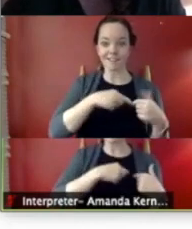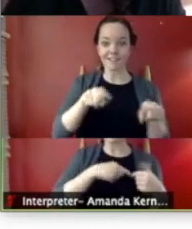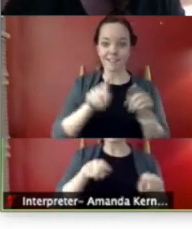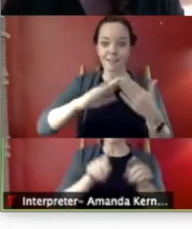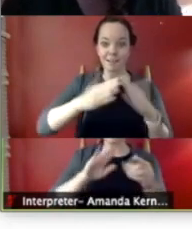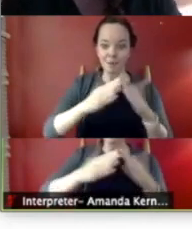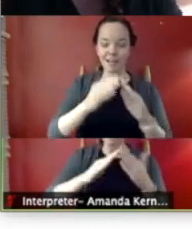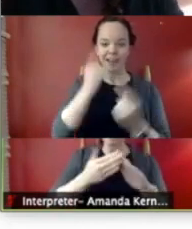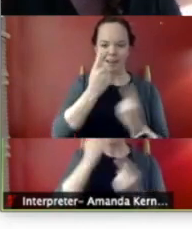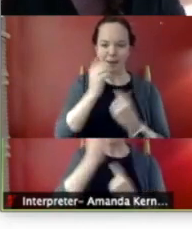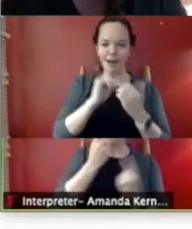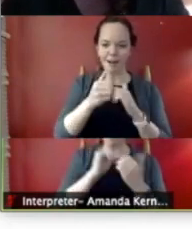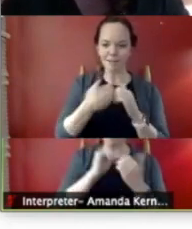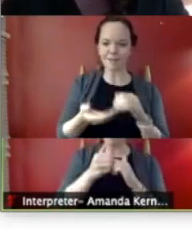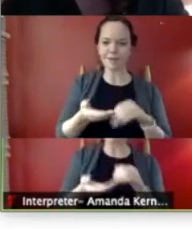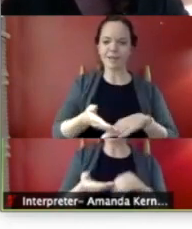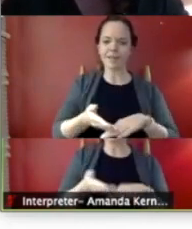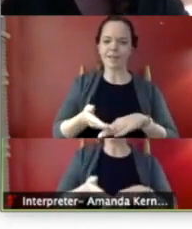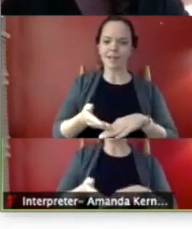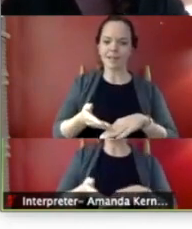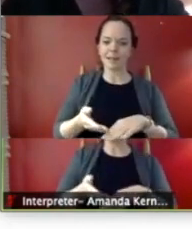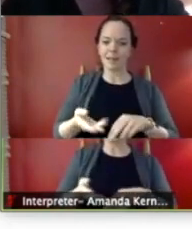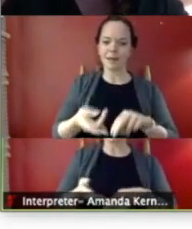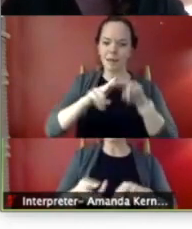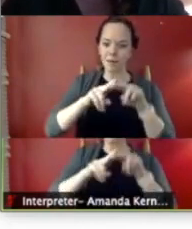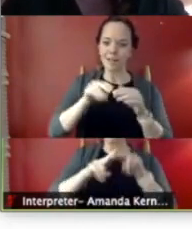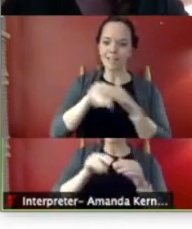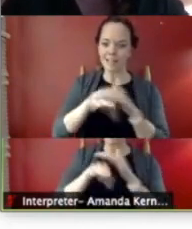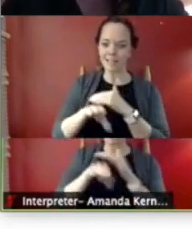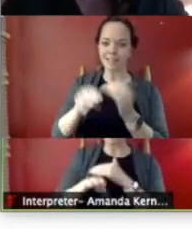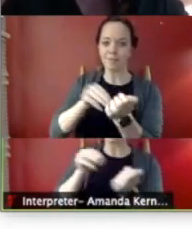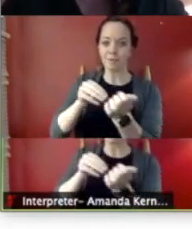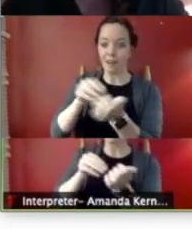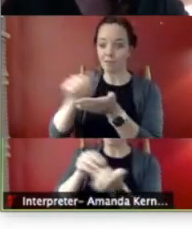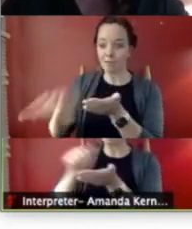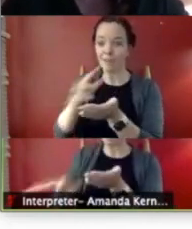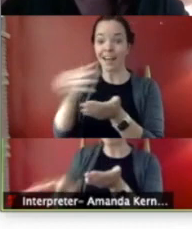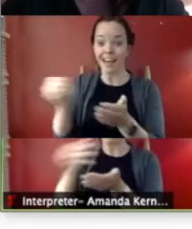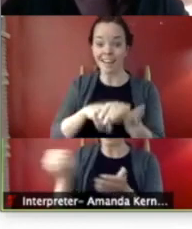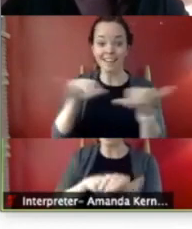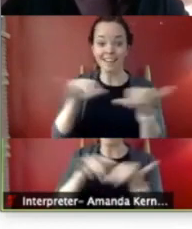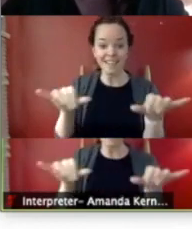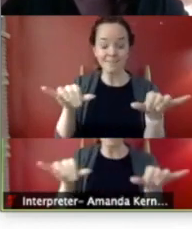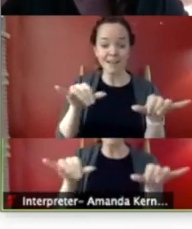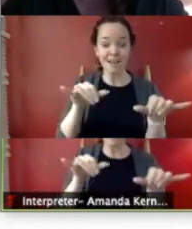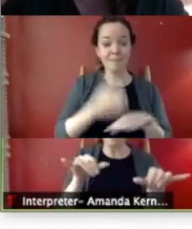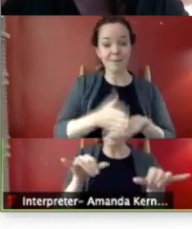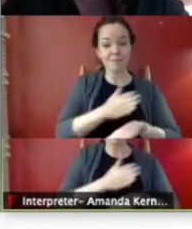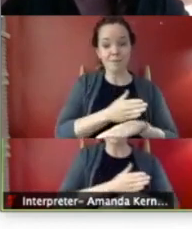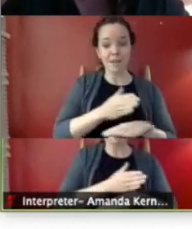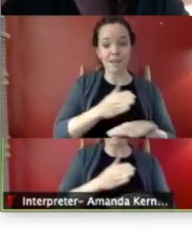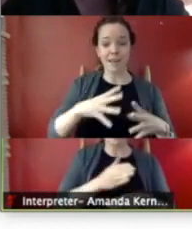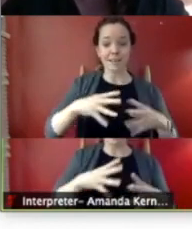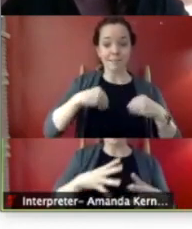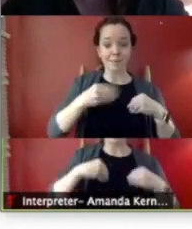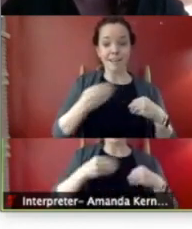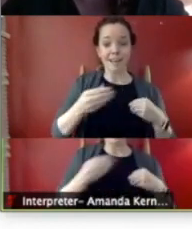provider removal, as well as at the same time working on improving acceptability and feasibility of